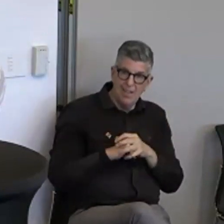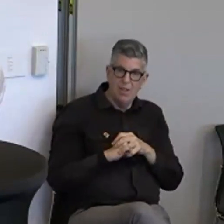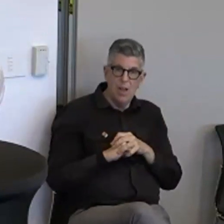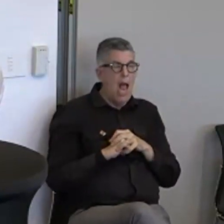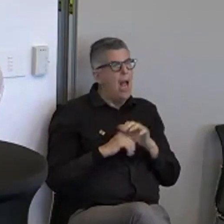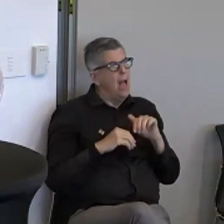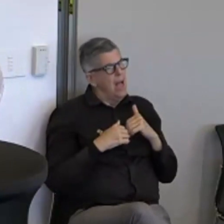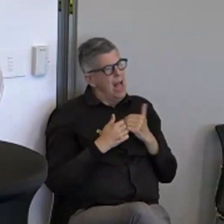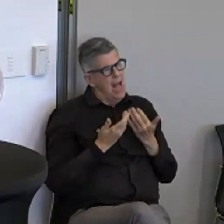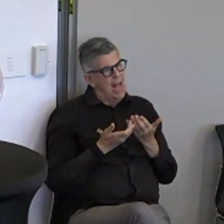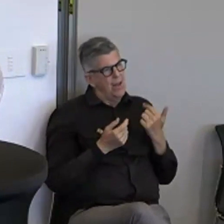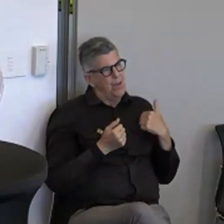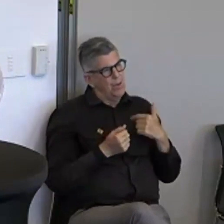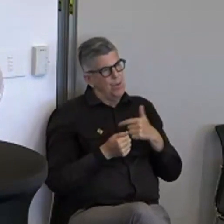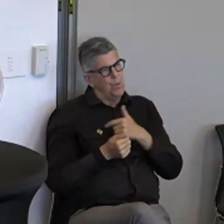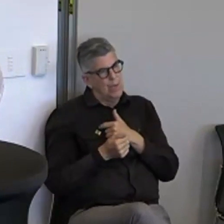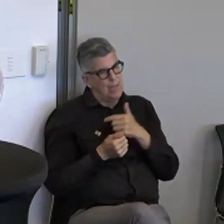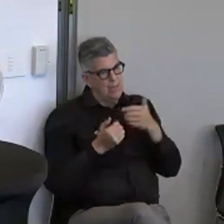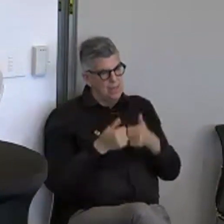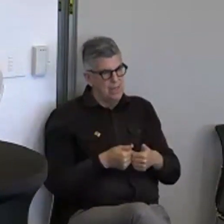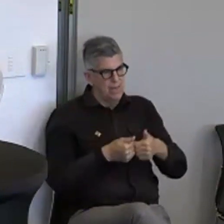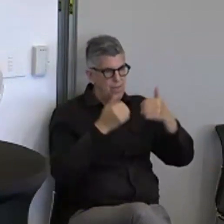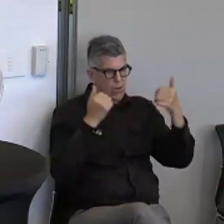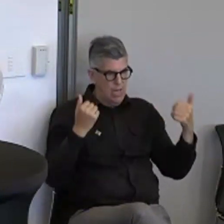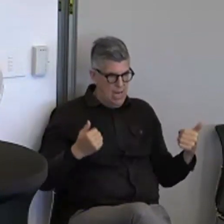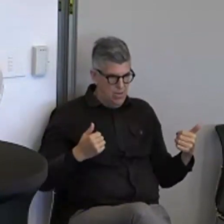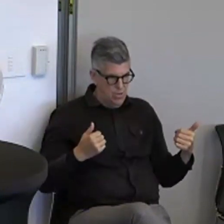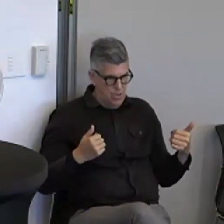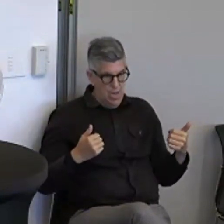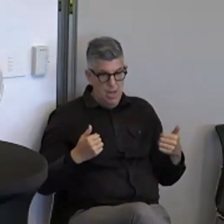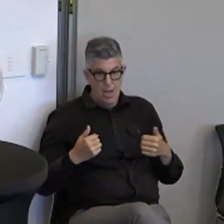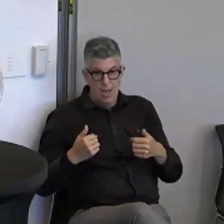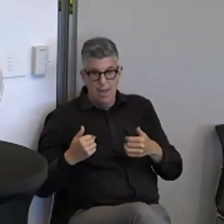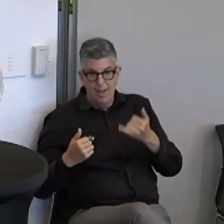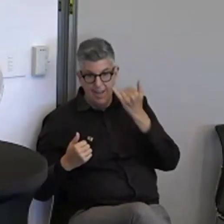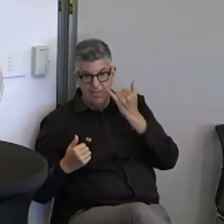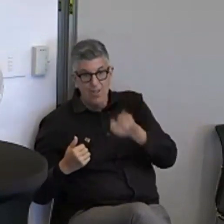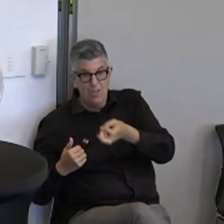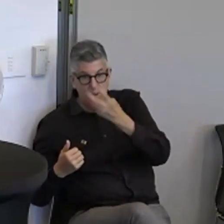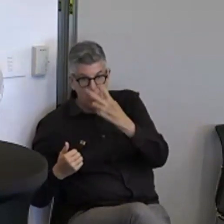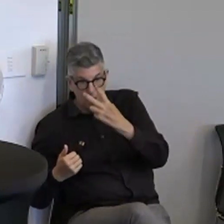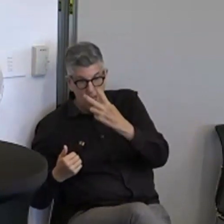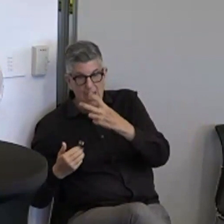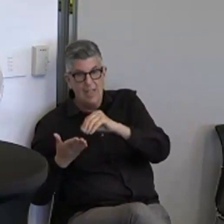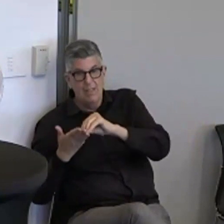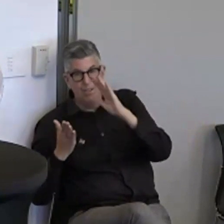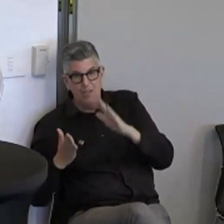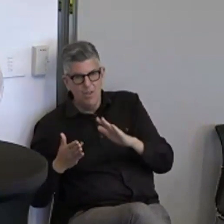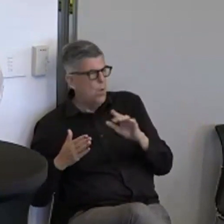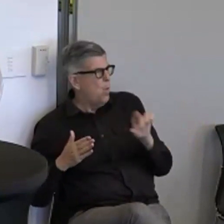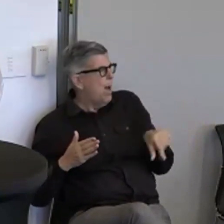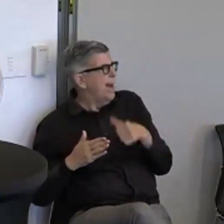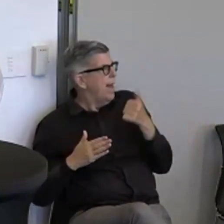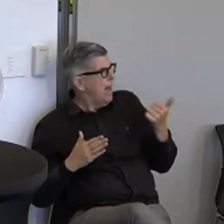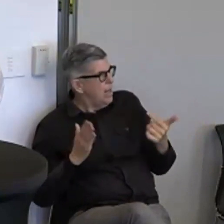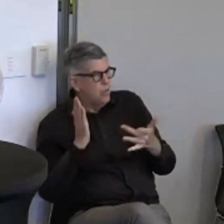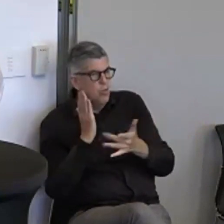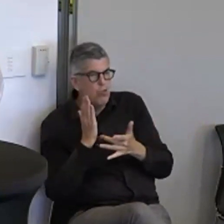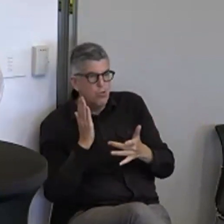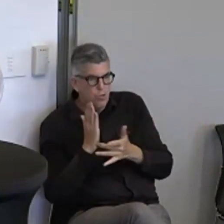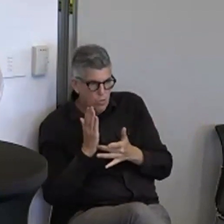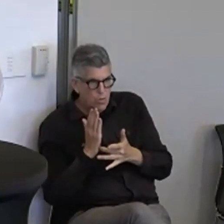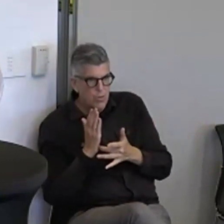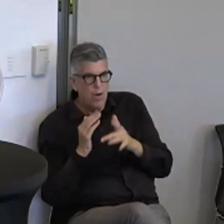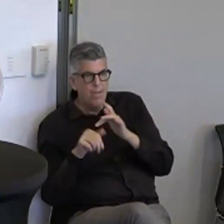How do we need to differentiate this instruction when we have a blind student in the classroom? What other tools are available to make sure blind